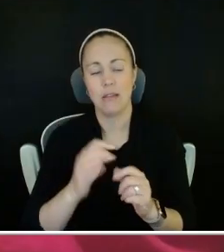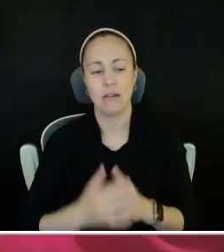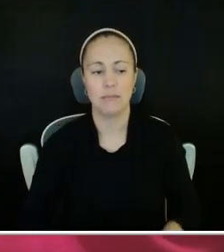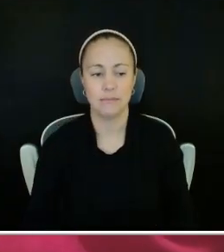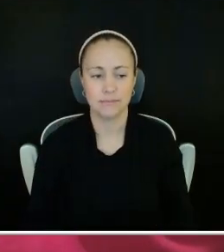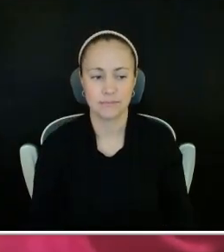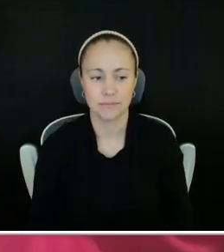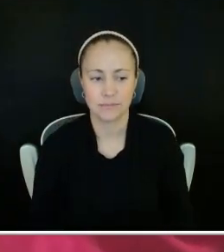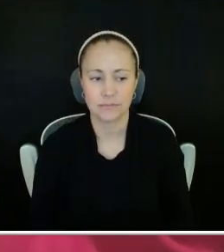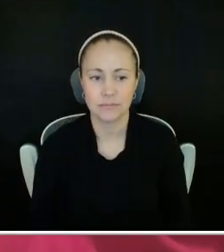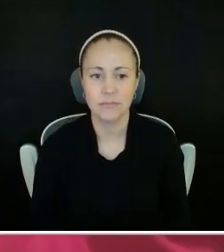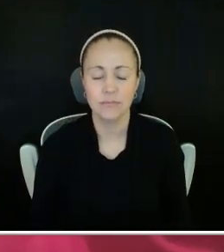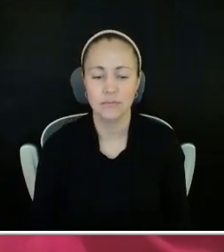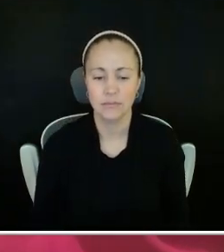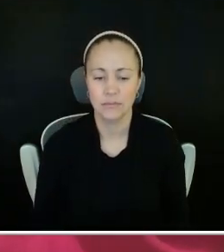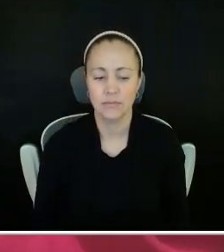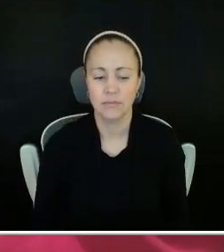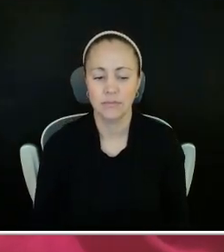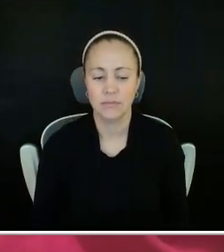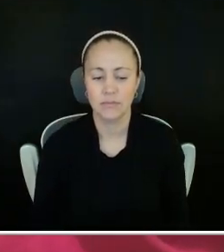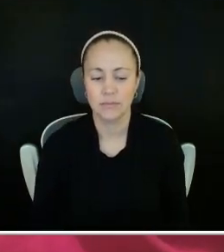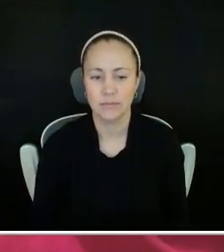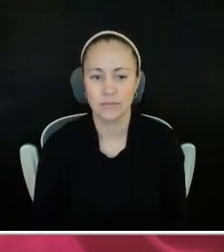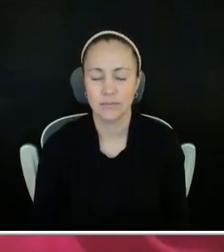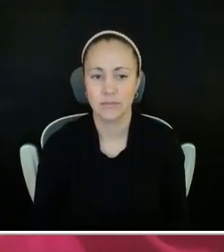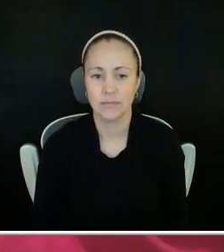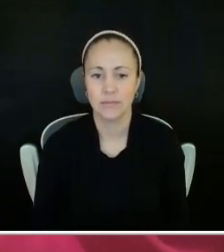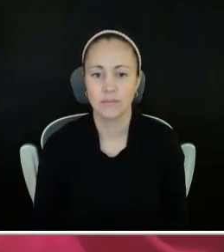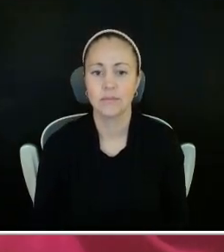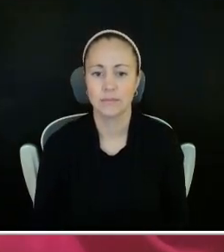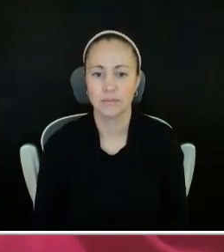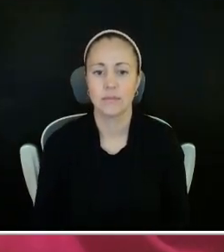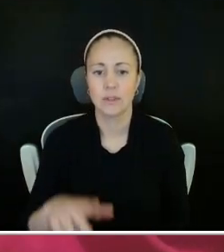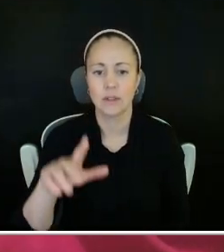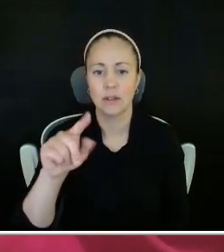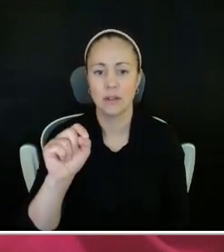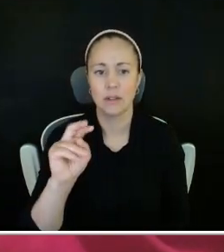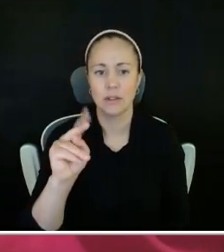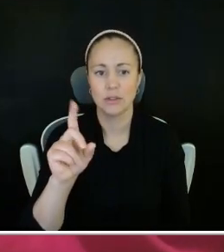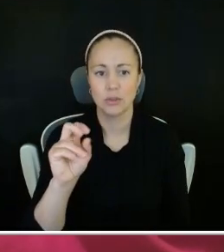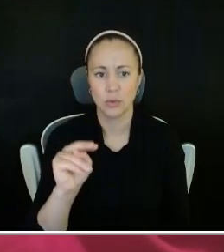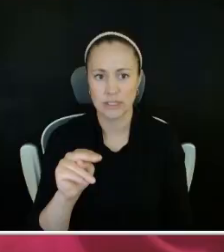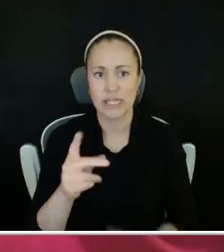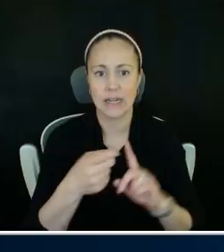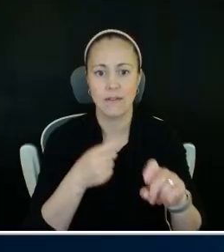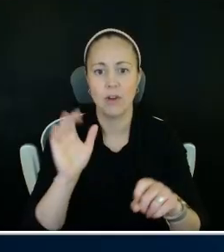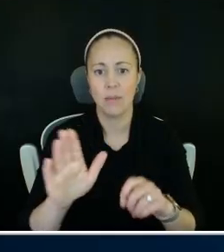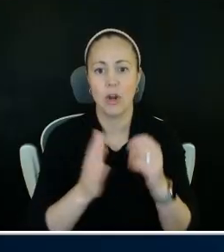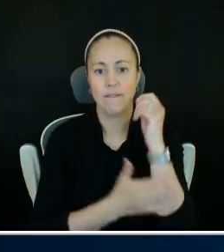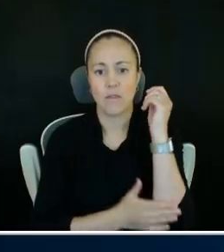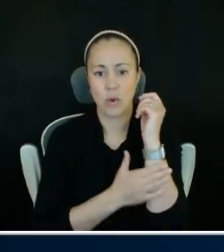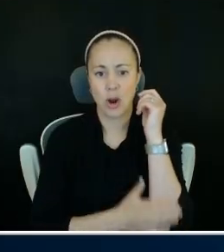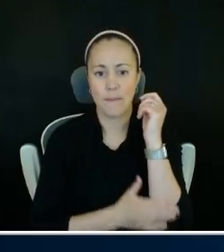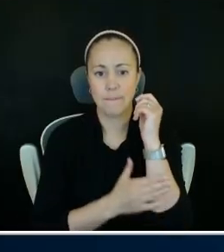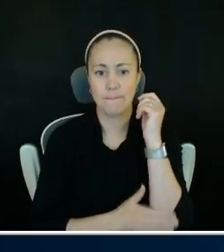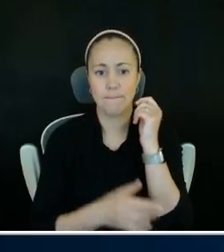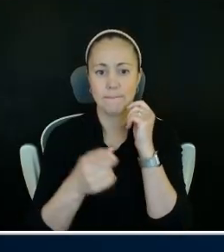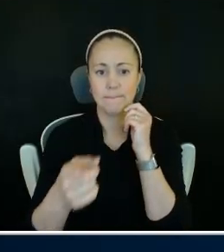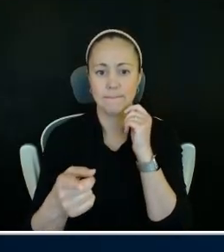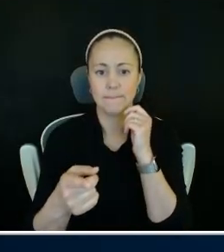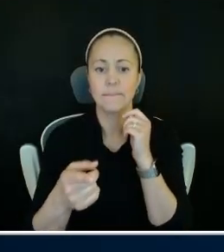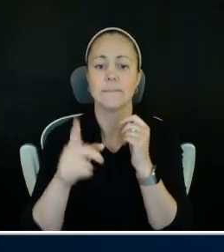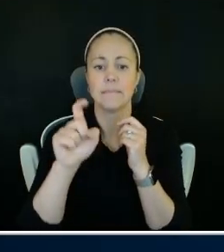Well, what it involved was taking a tendon from her forearm, called the palmaris